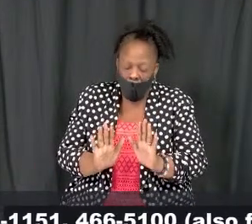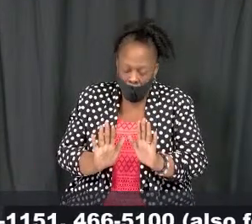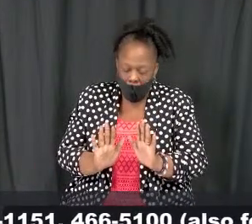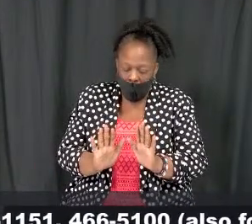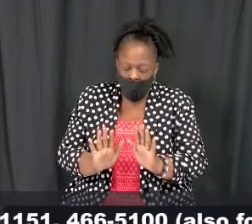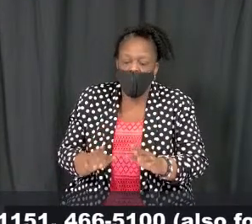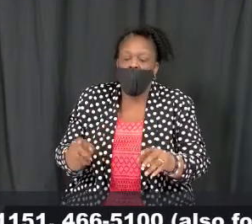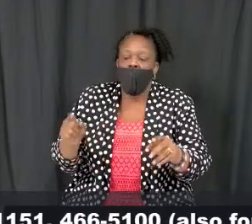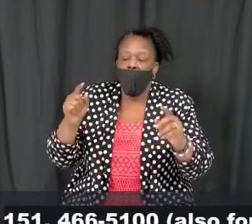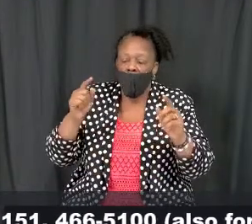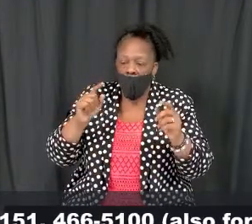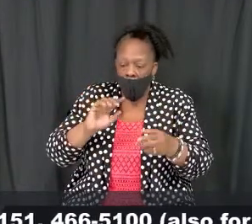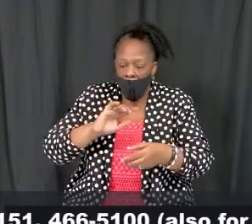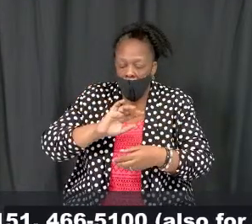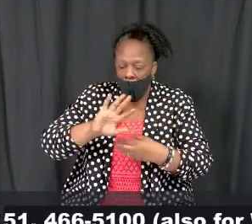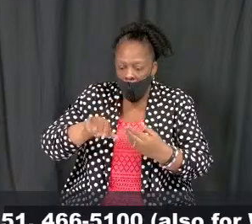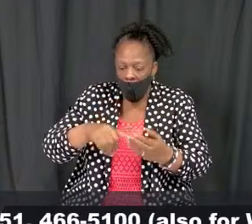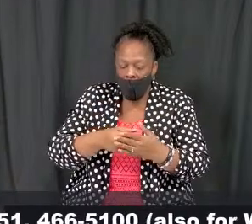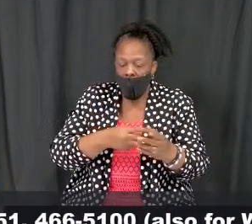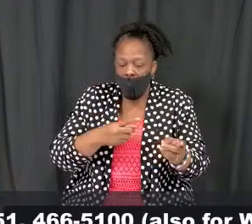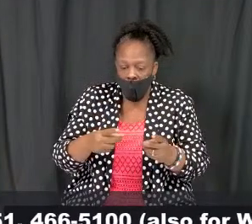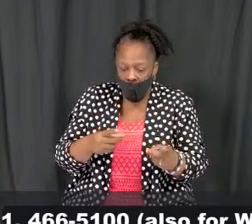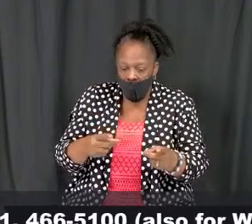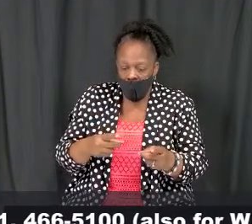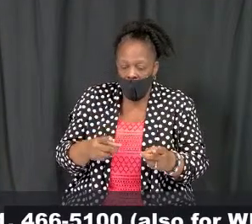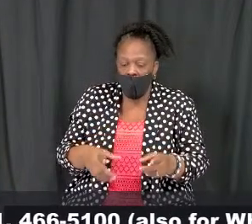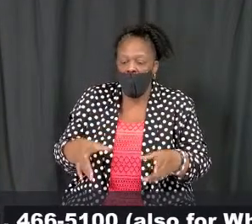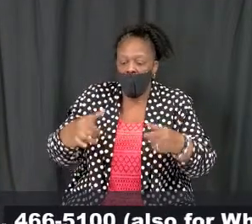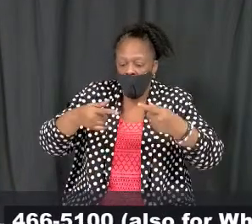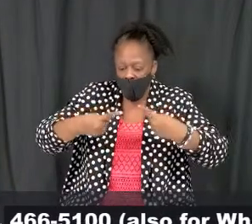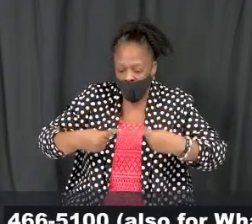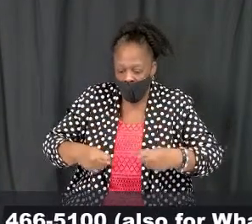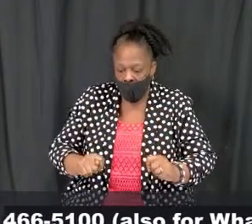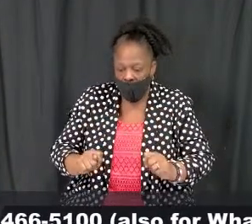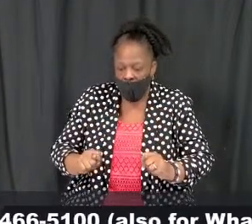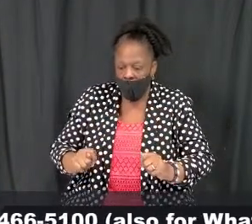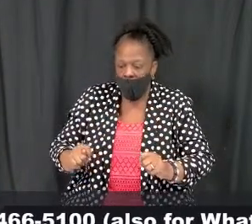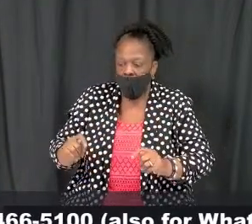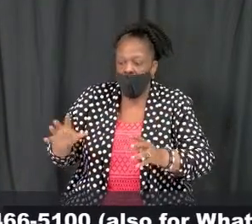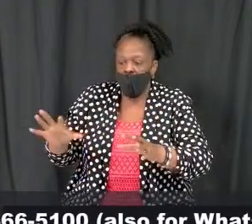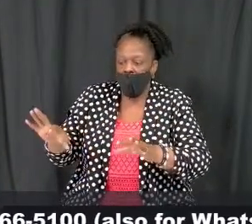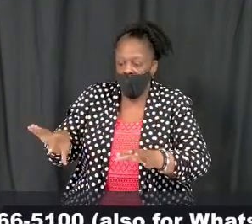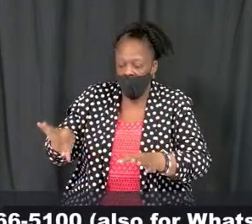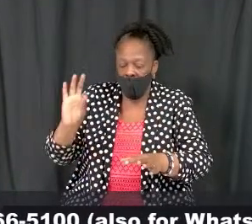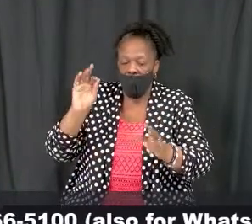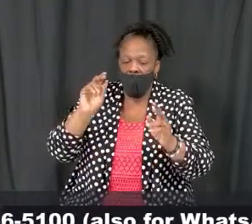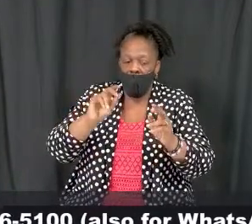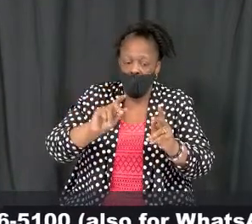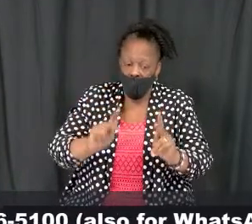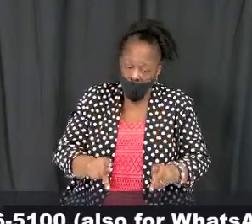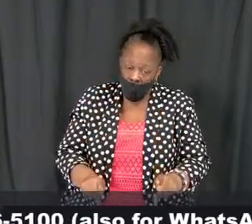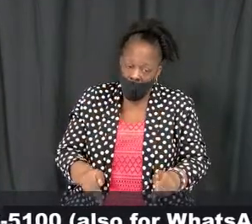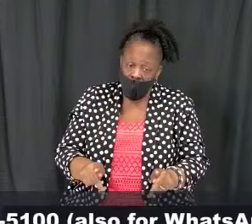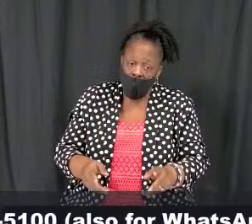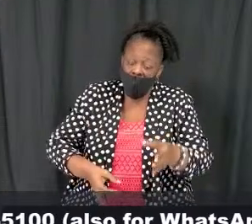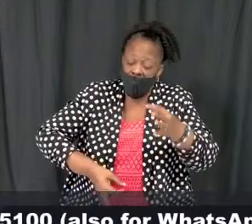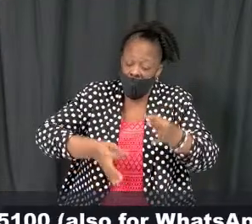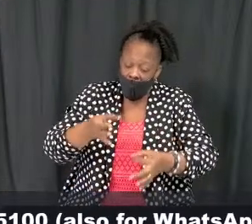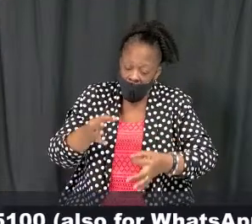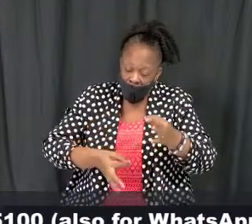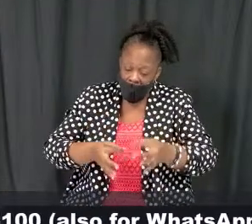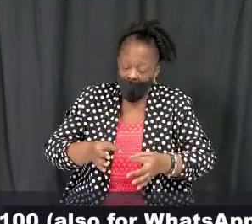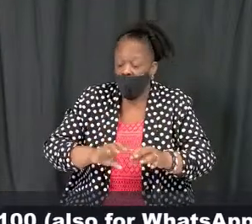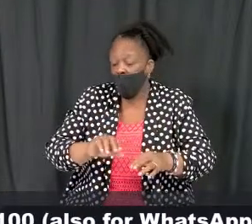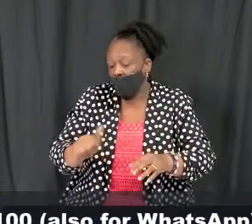be implementing the containment strategy to be able to contain any particular development